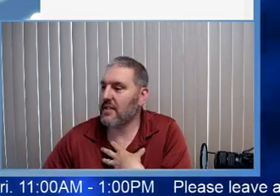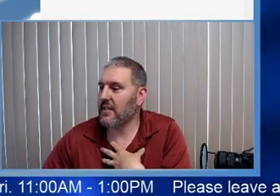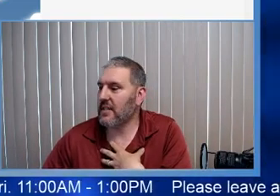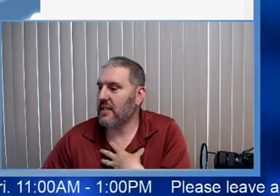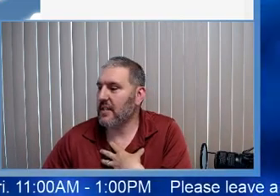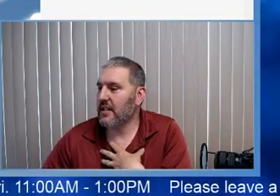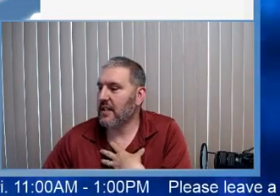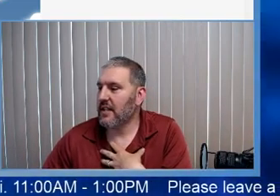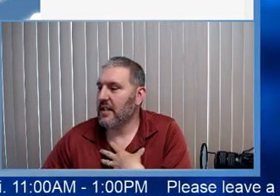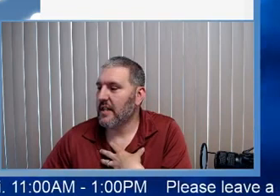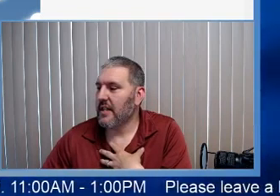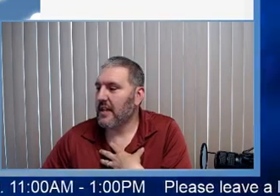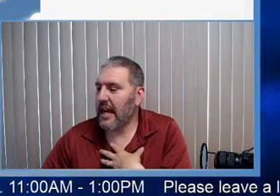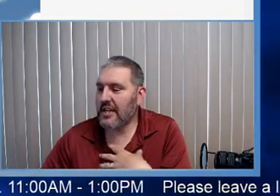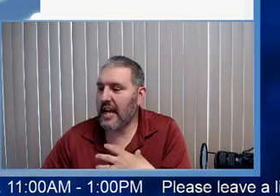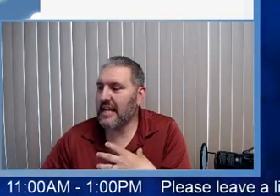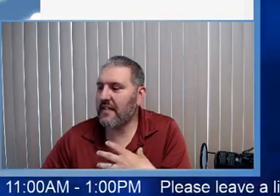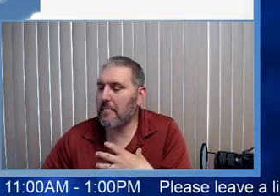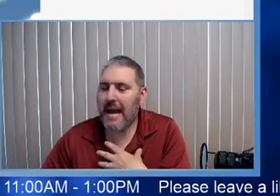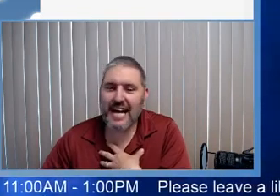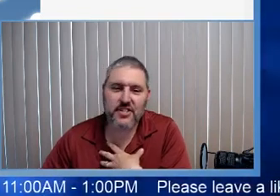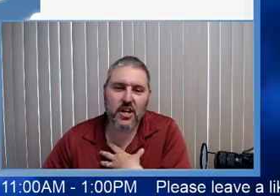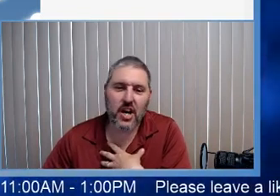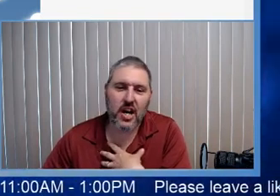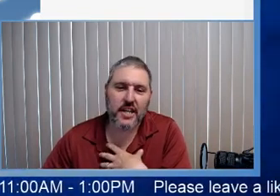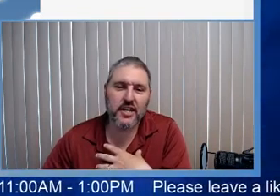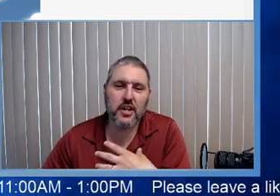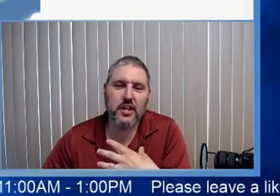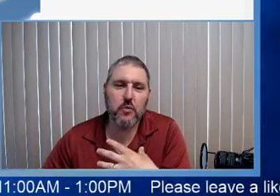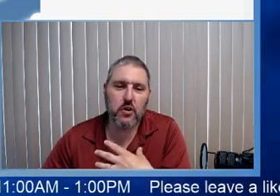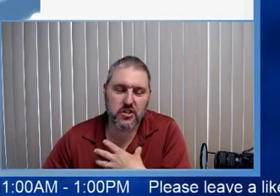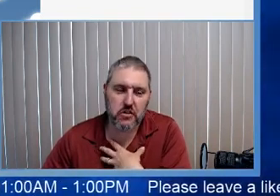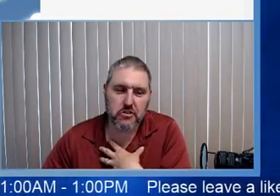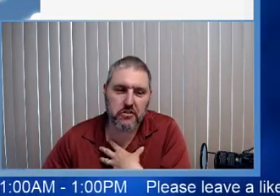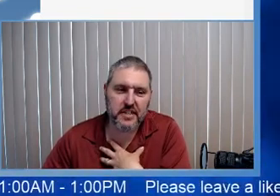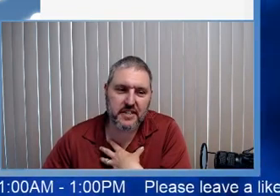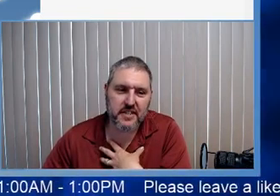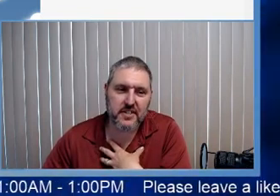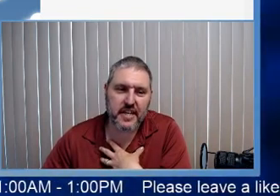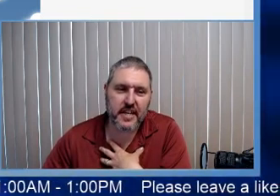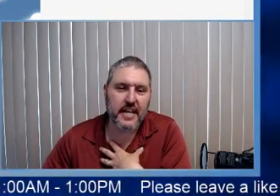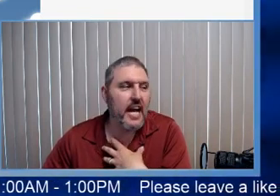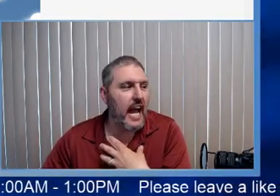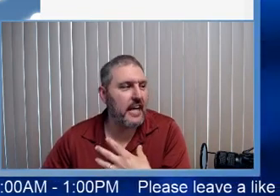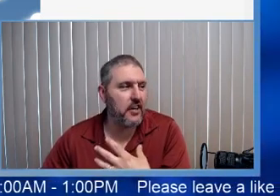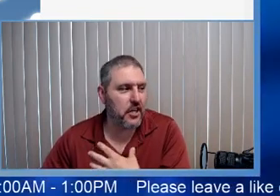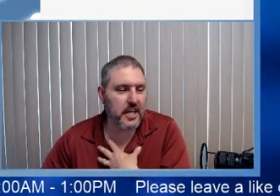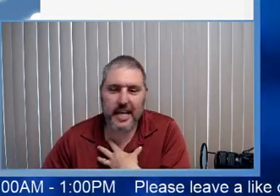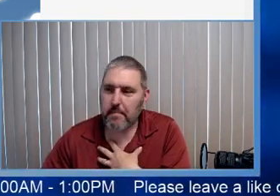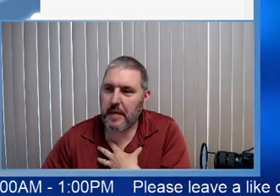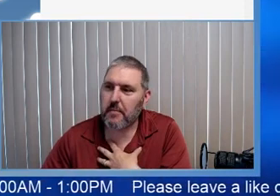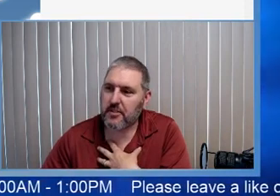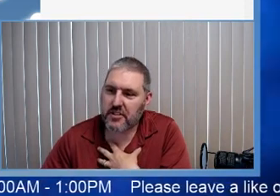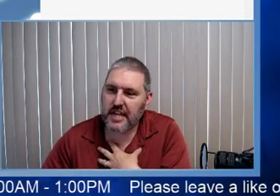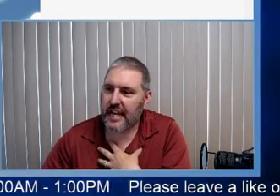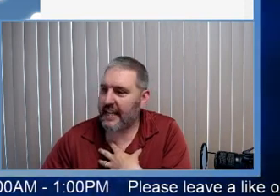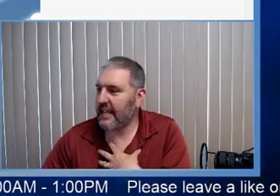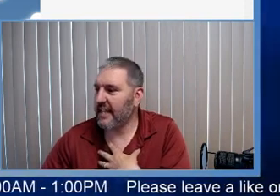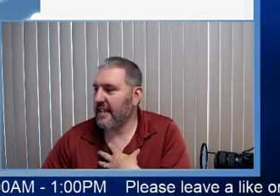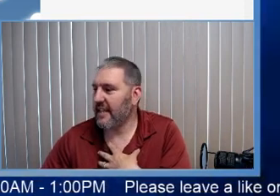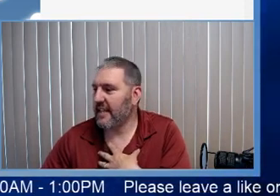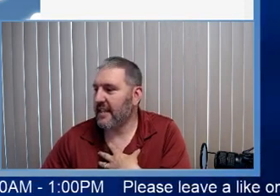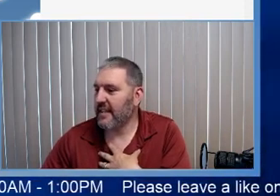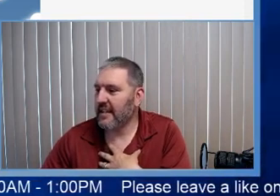lives. And you had to have a mask on, and you weren't social distancing, and you're going to get people